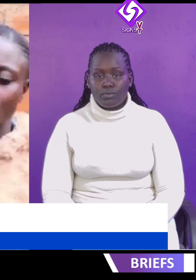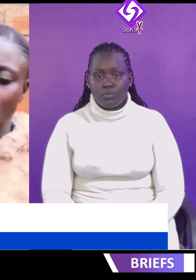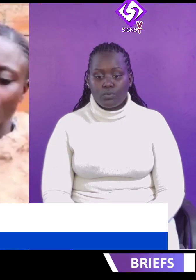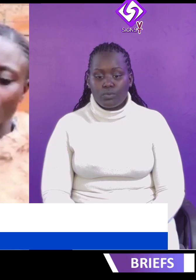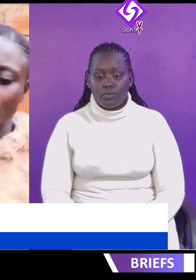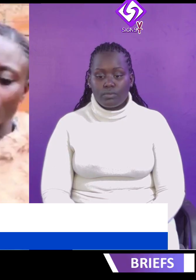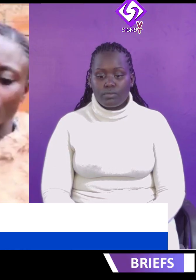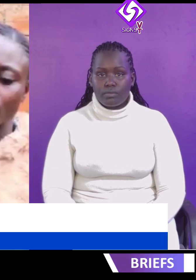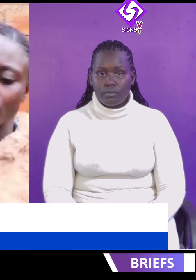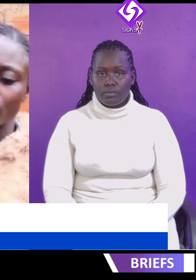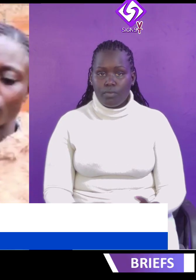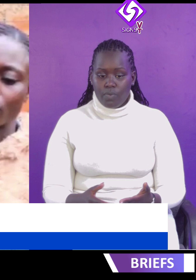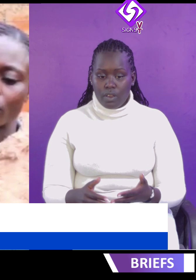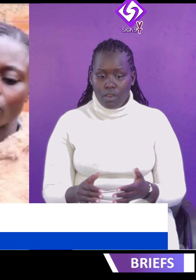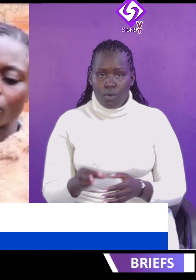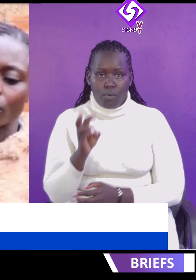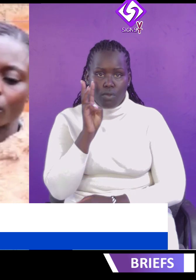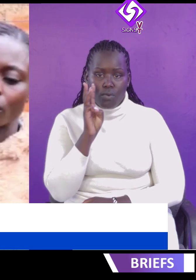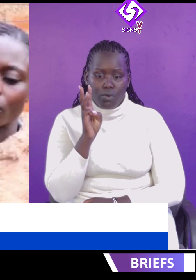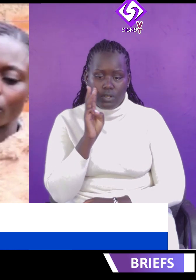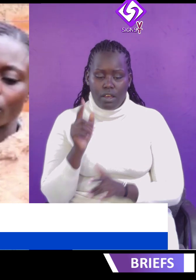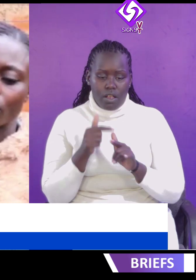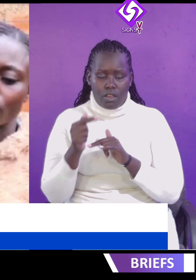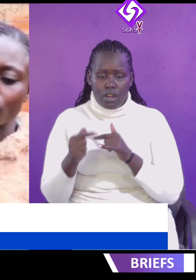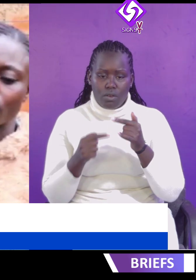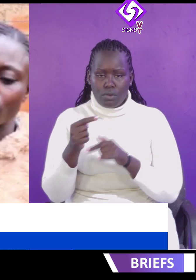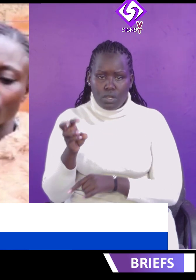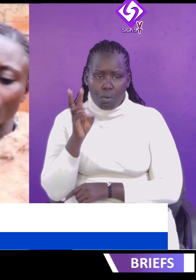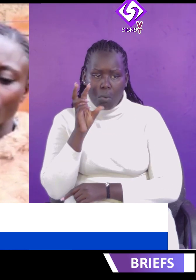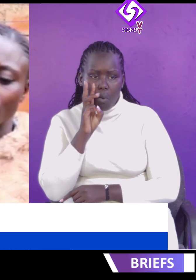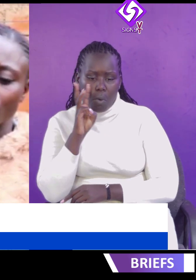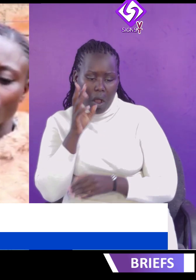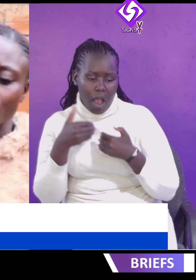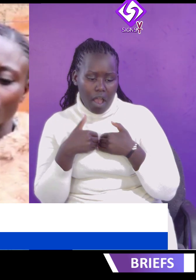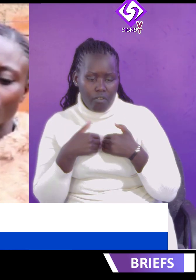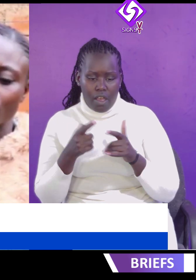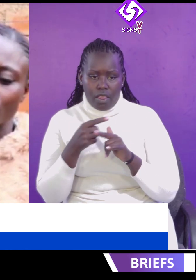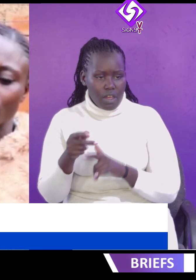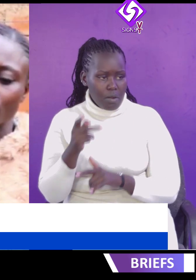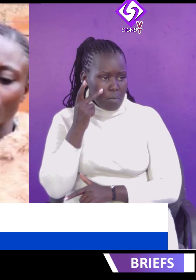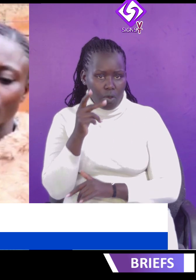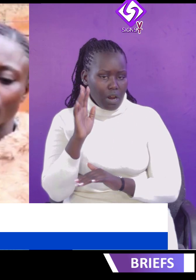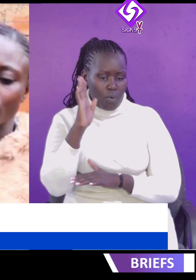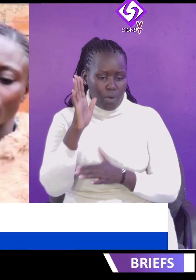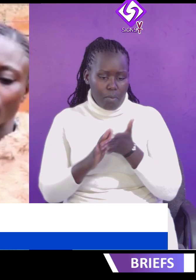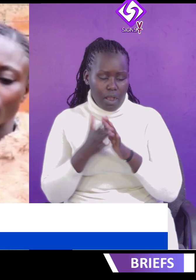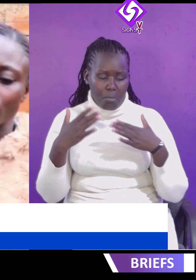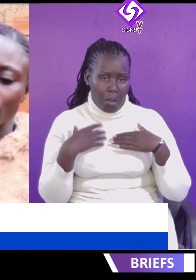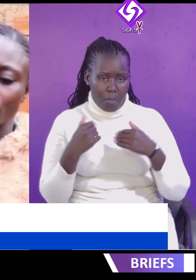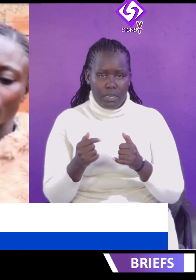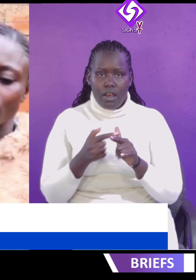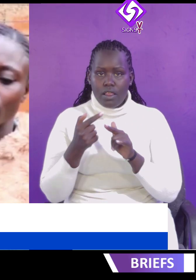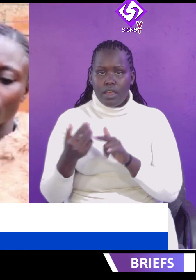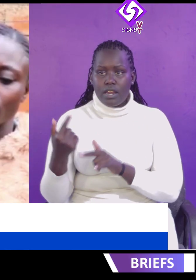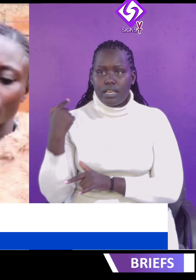Sasa vile aliwekewa hiyo maji ndiye aliendelea kuwekewa, nikaona atapona tu. Sasa kufika usiku wa jana ndiye alikufa kama